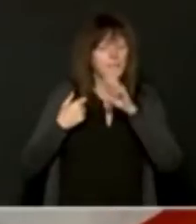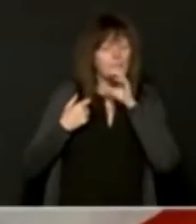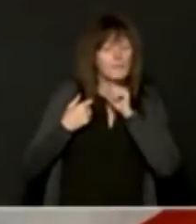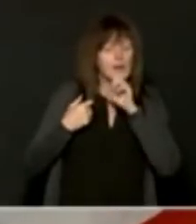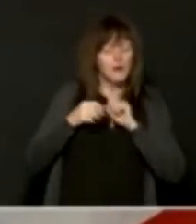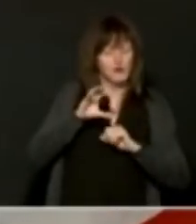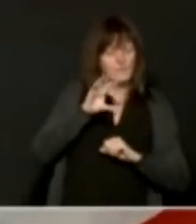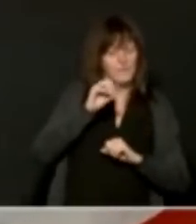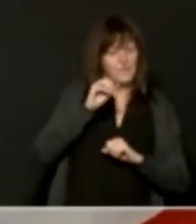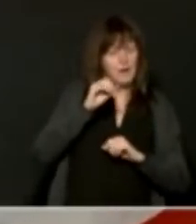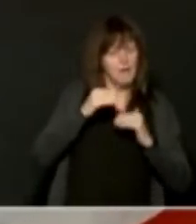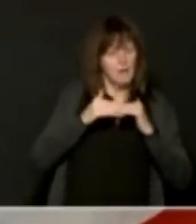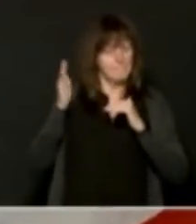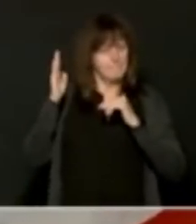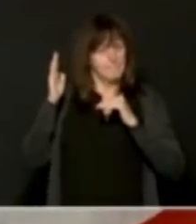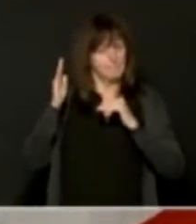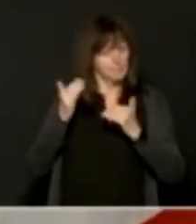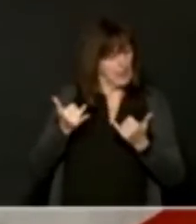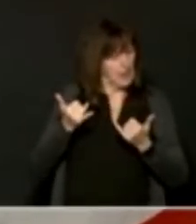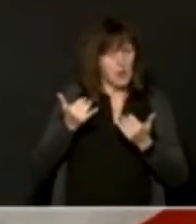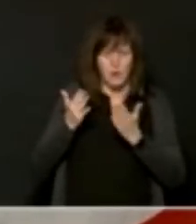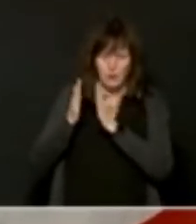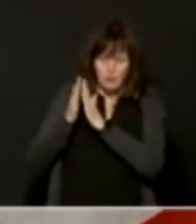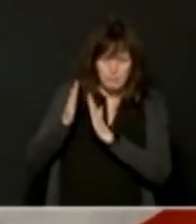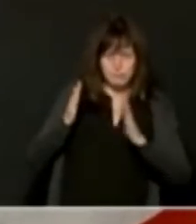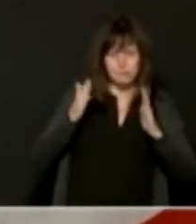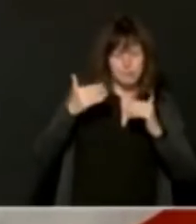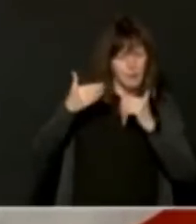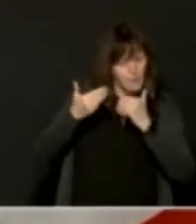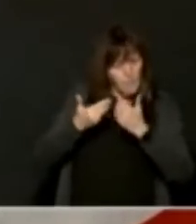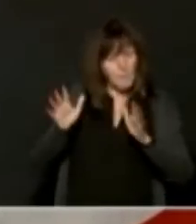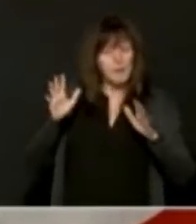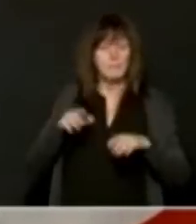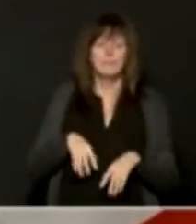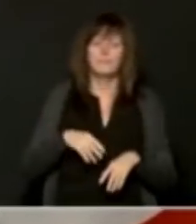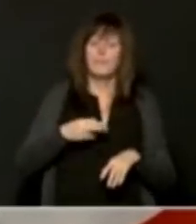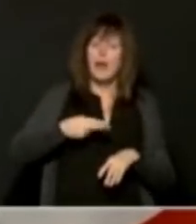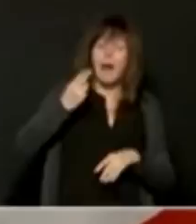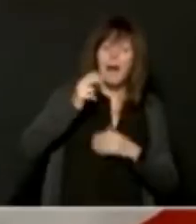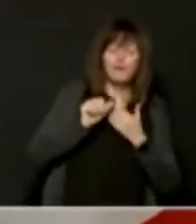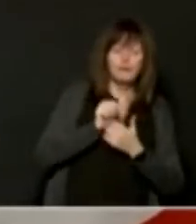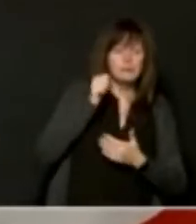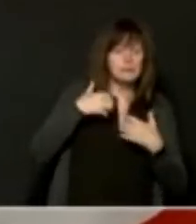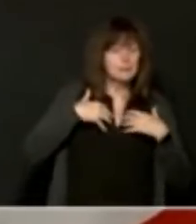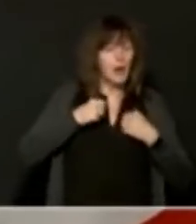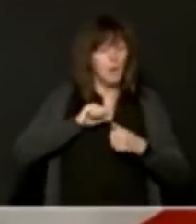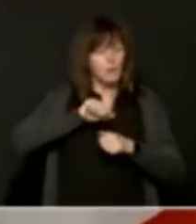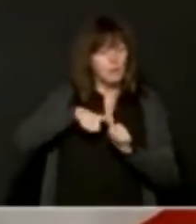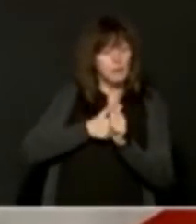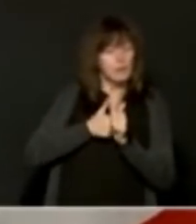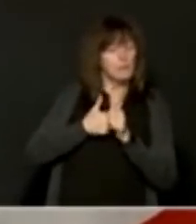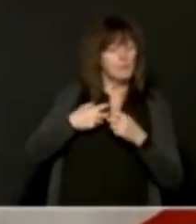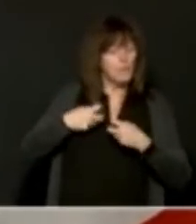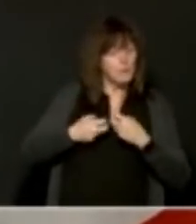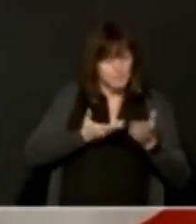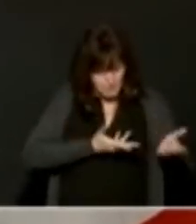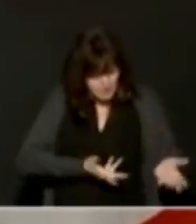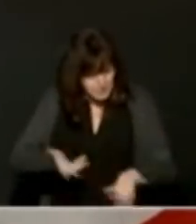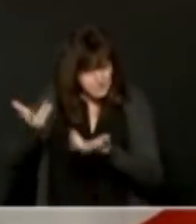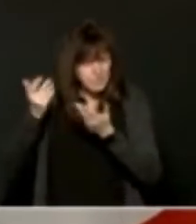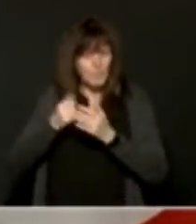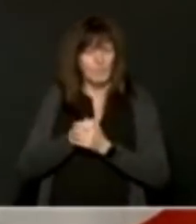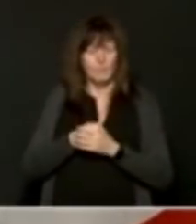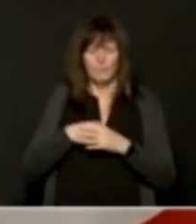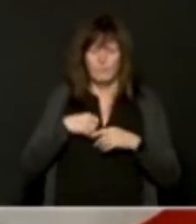over, individuals with high-risk health conditions, certain people who cannot work from home, and